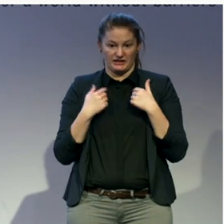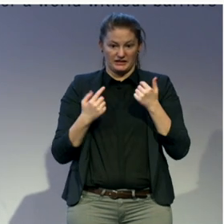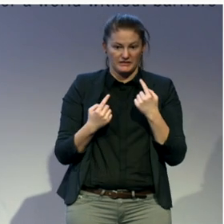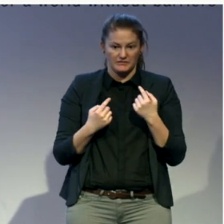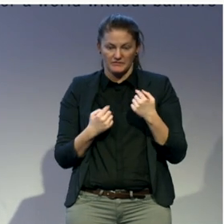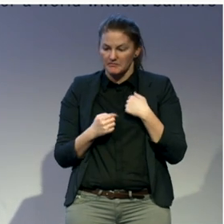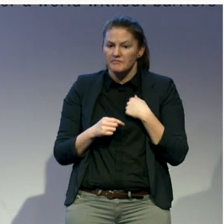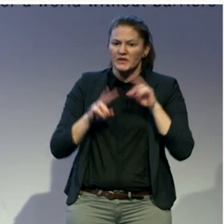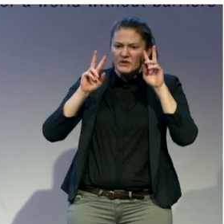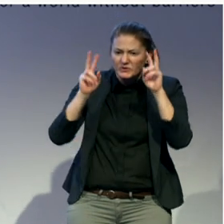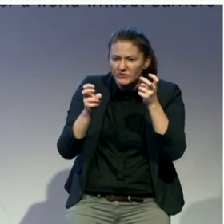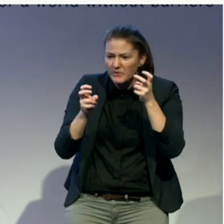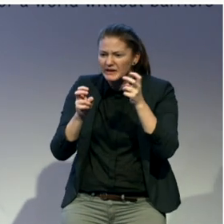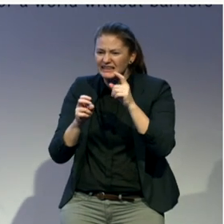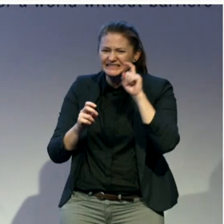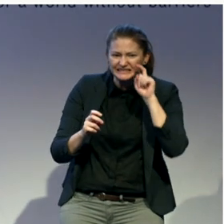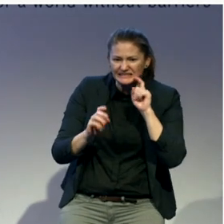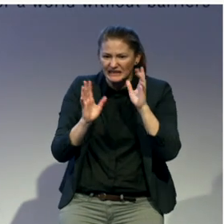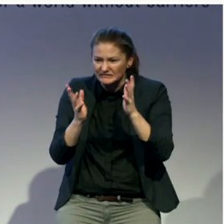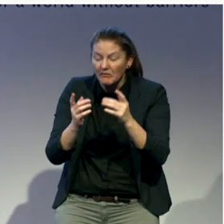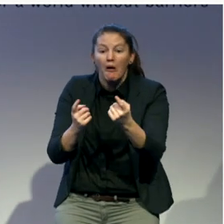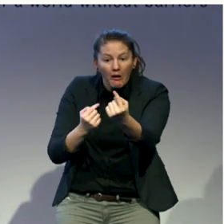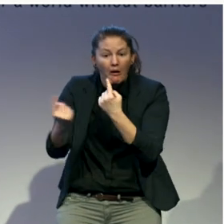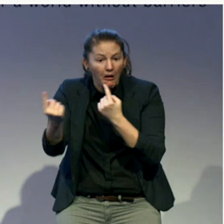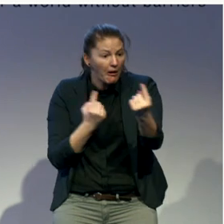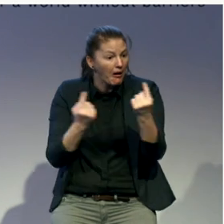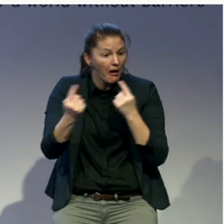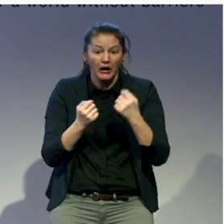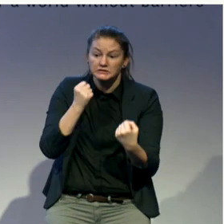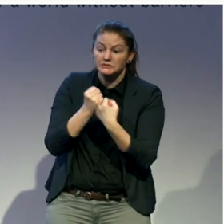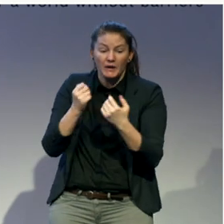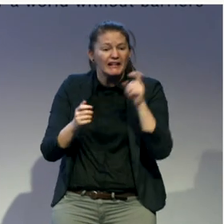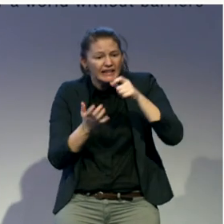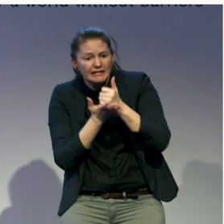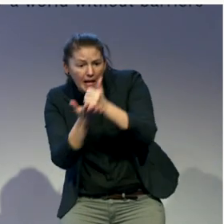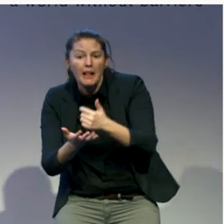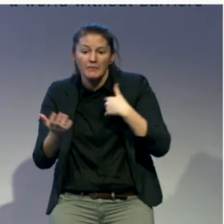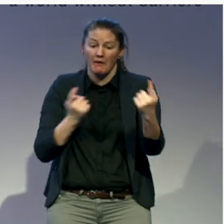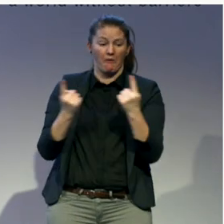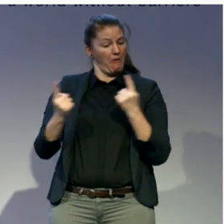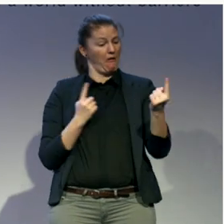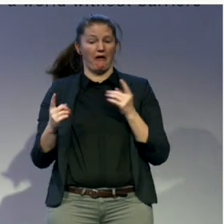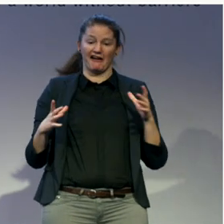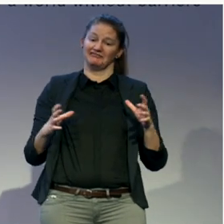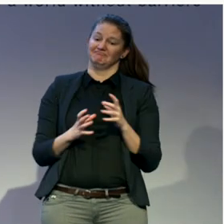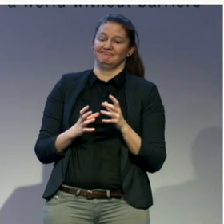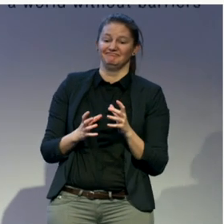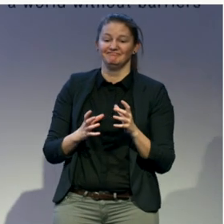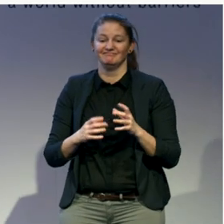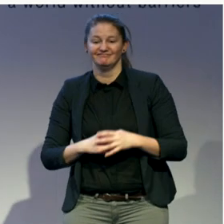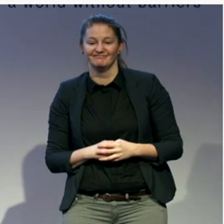So what happens is that through also social events and partying together,